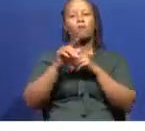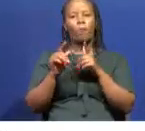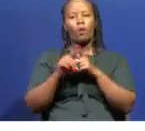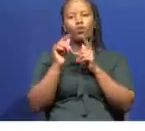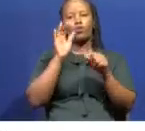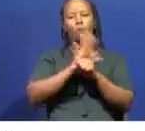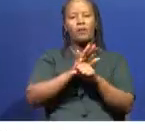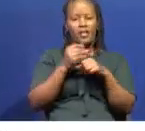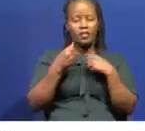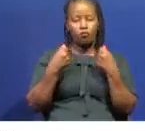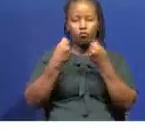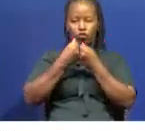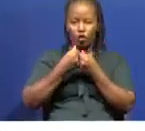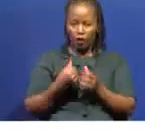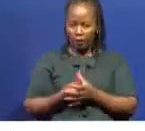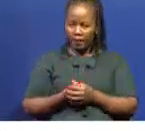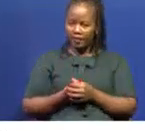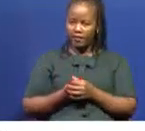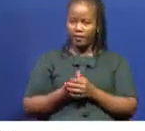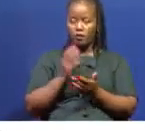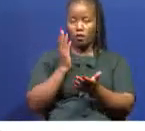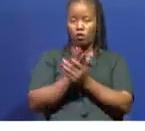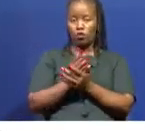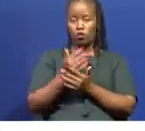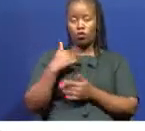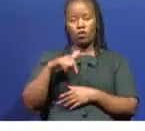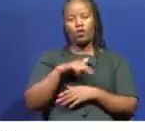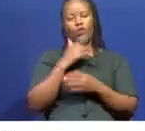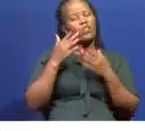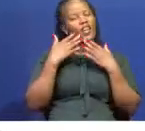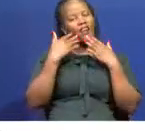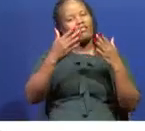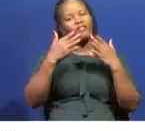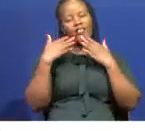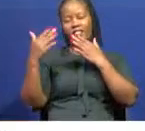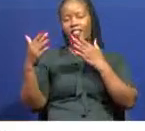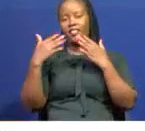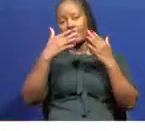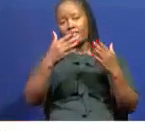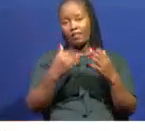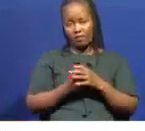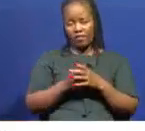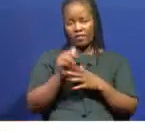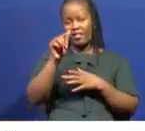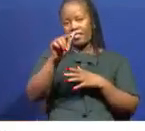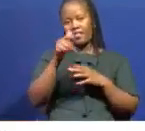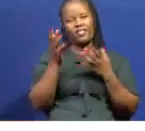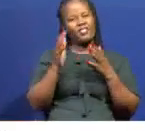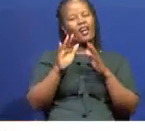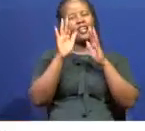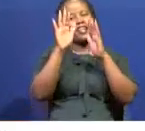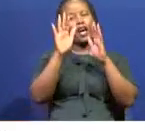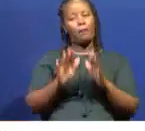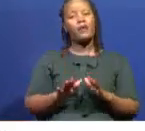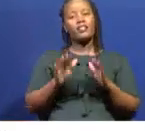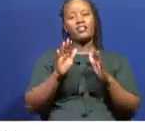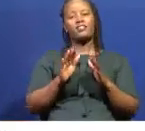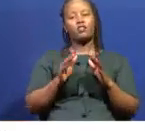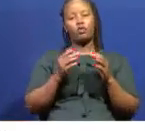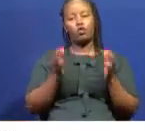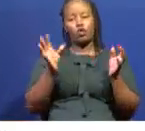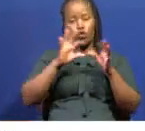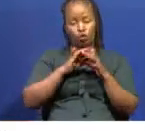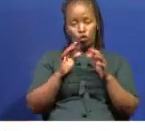know, tournaments? Yeah, we are so grateful for these tours. These are amazing pathways for us to go to the